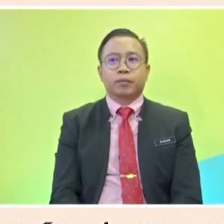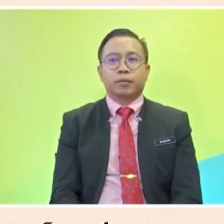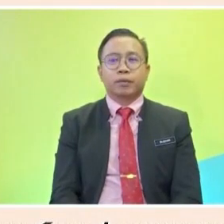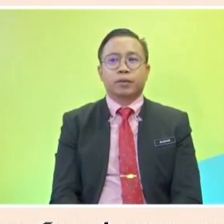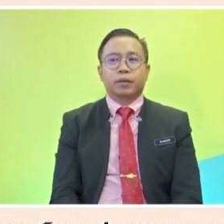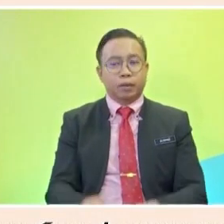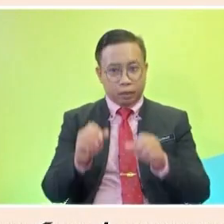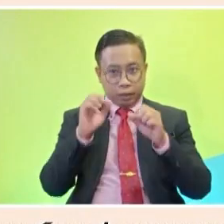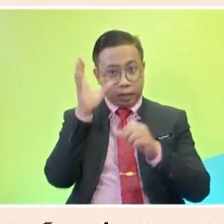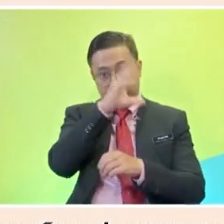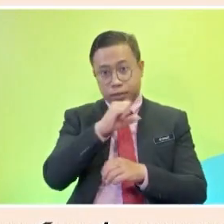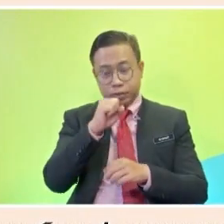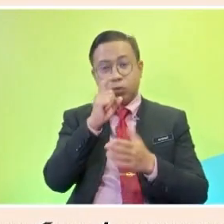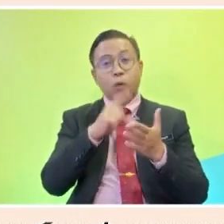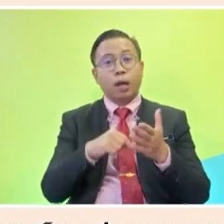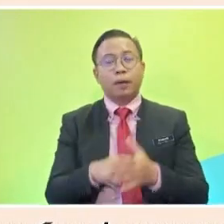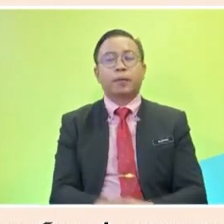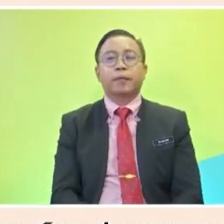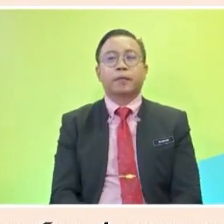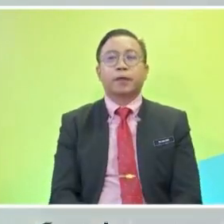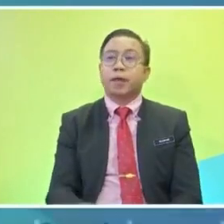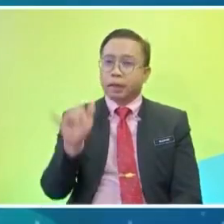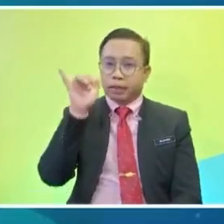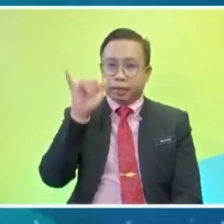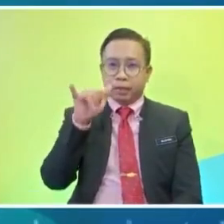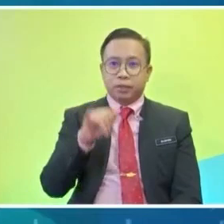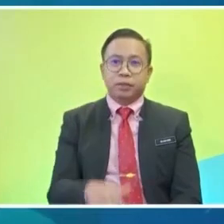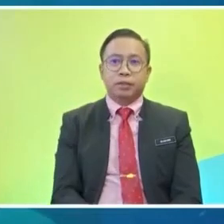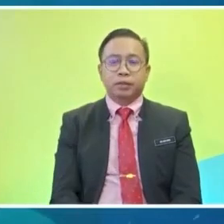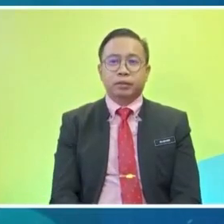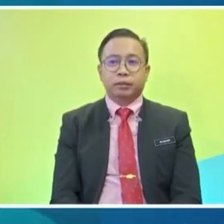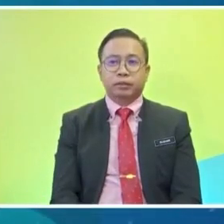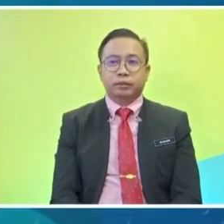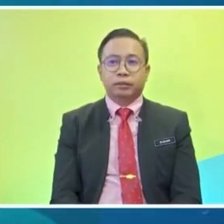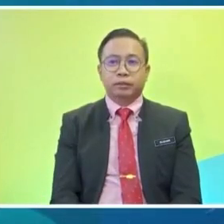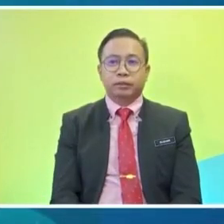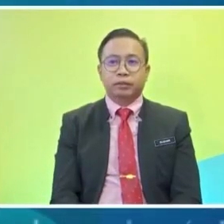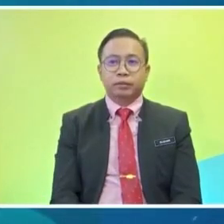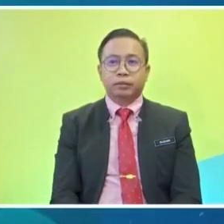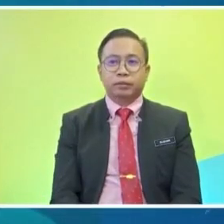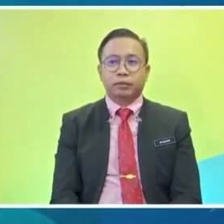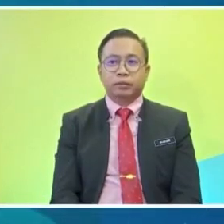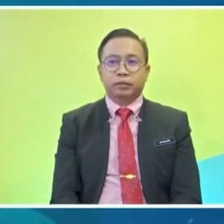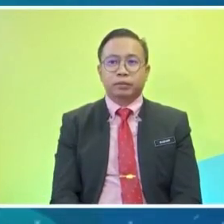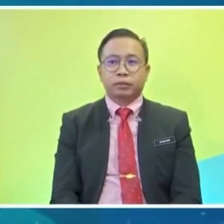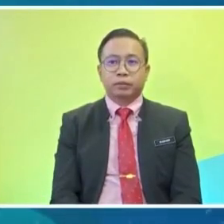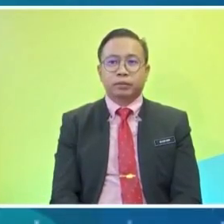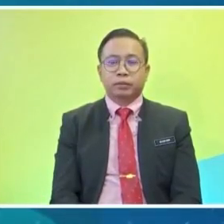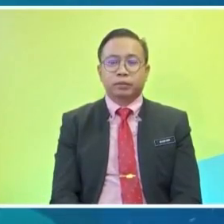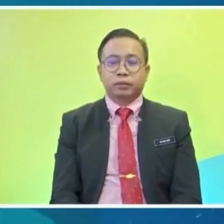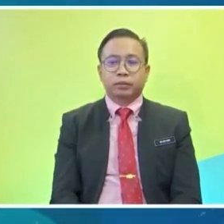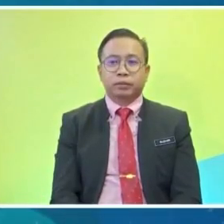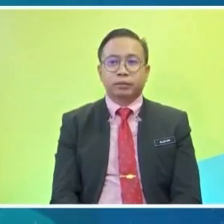this one, pupils? What is this? Yes, Anselm. Is this kway tiao? Kway tiao. Anselm, what is this?